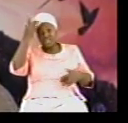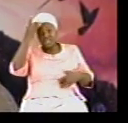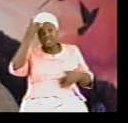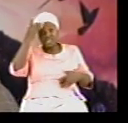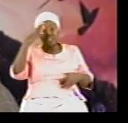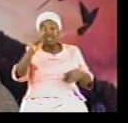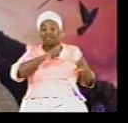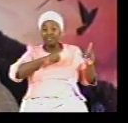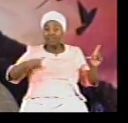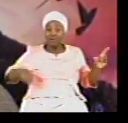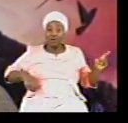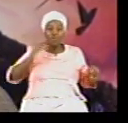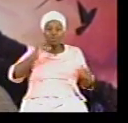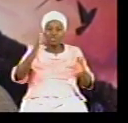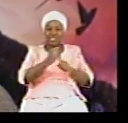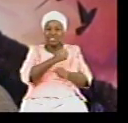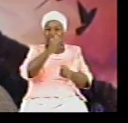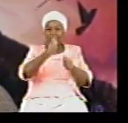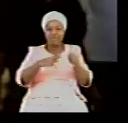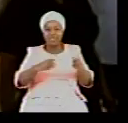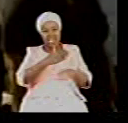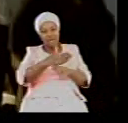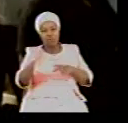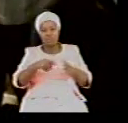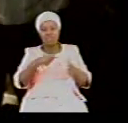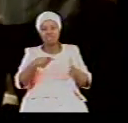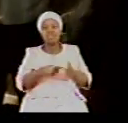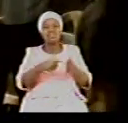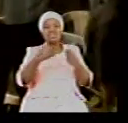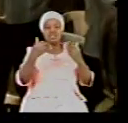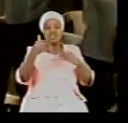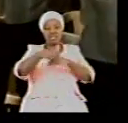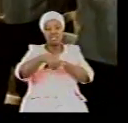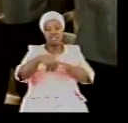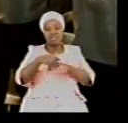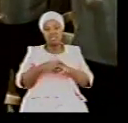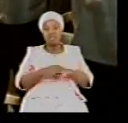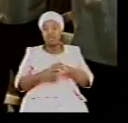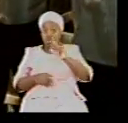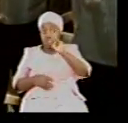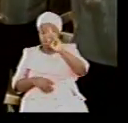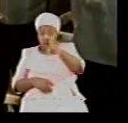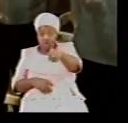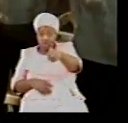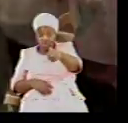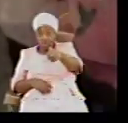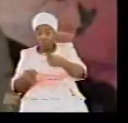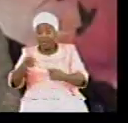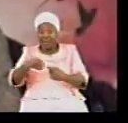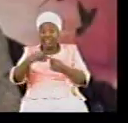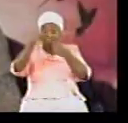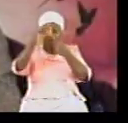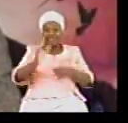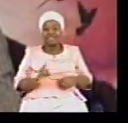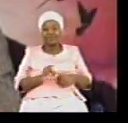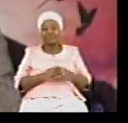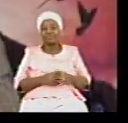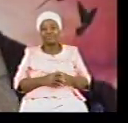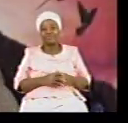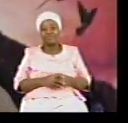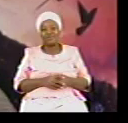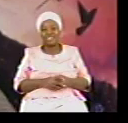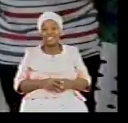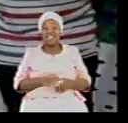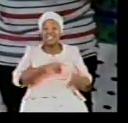will take everything away tonight. You in particular, this is